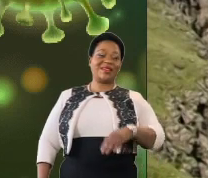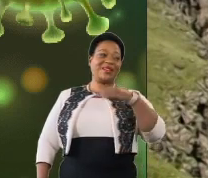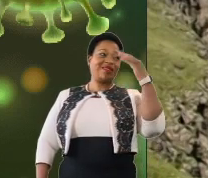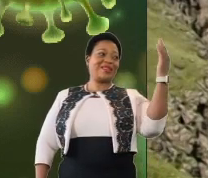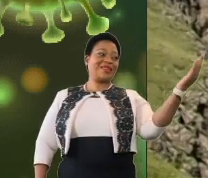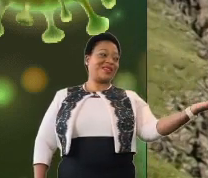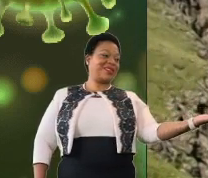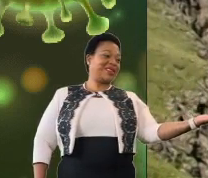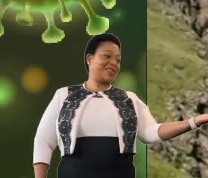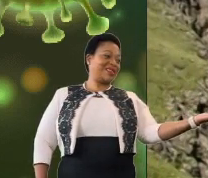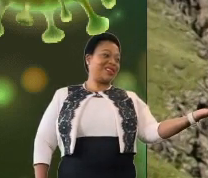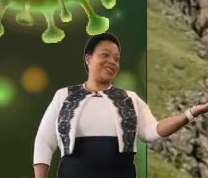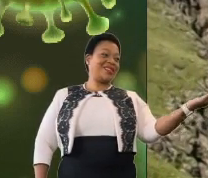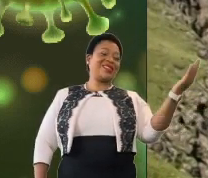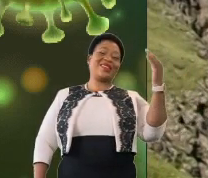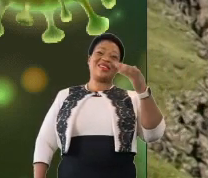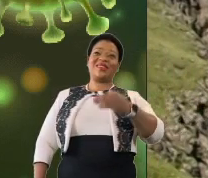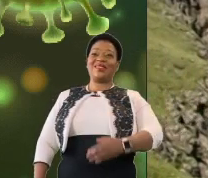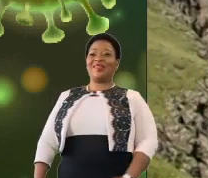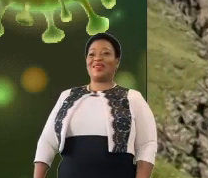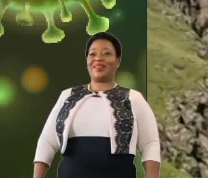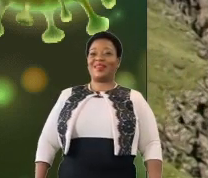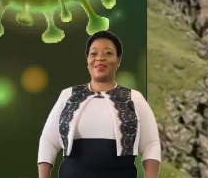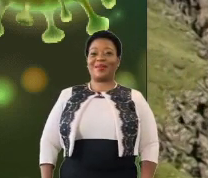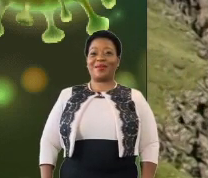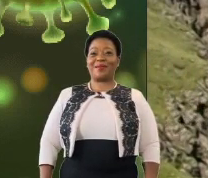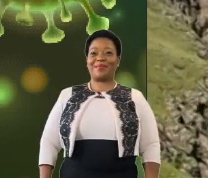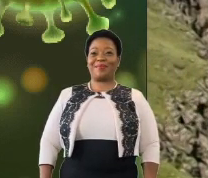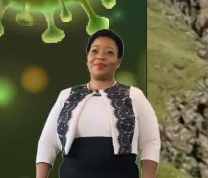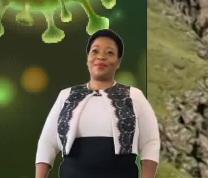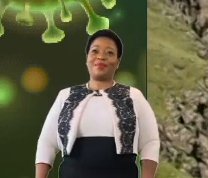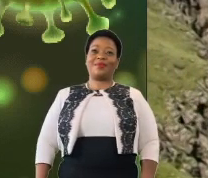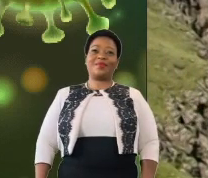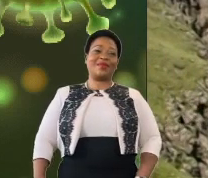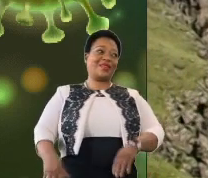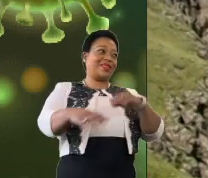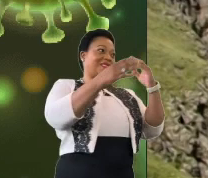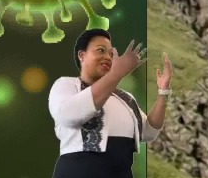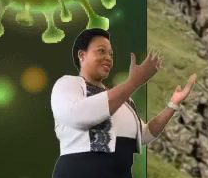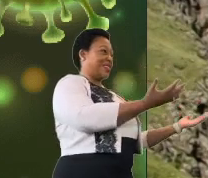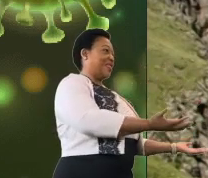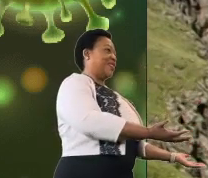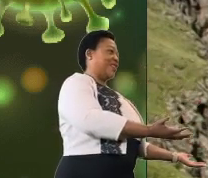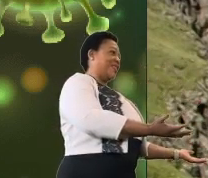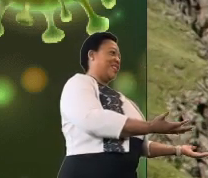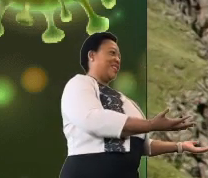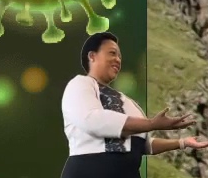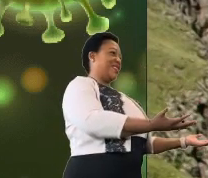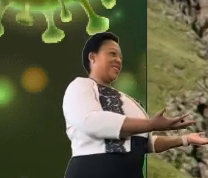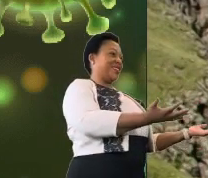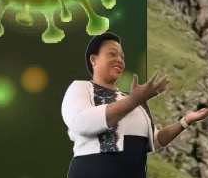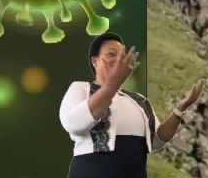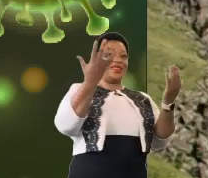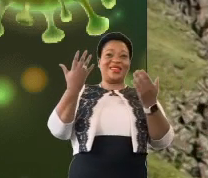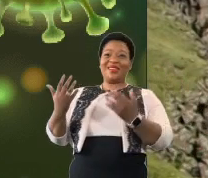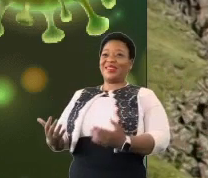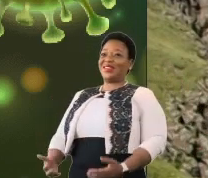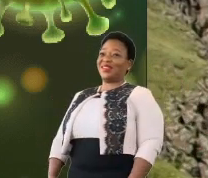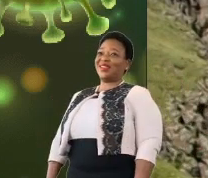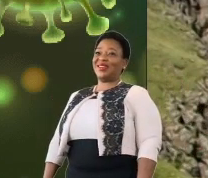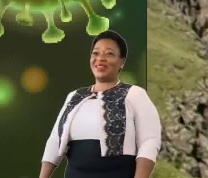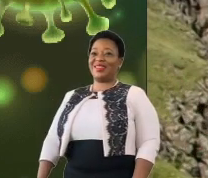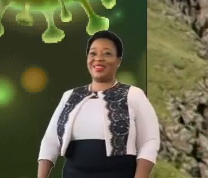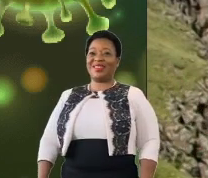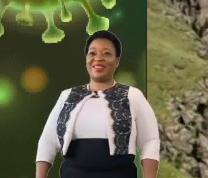construction project itself? And we found it difficult because everybody at this stage is